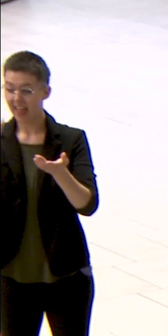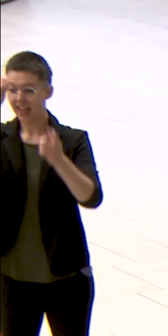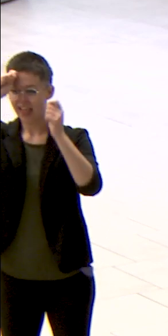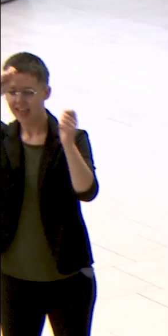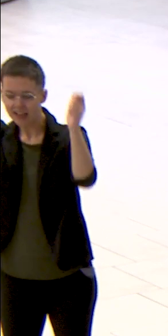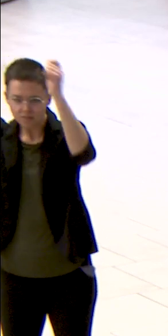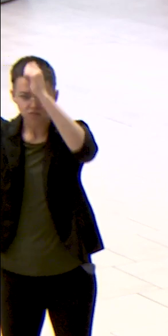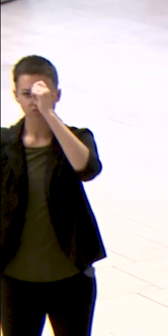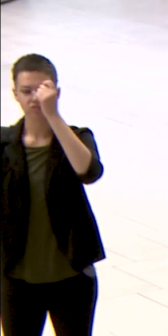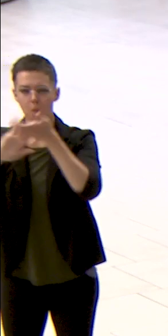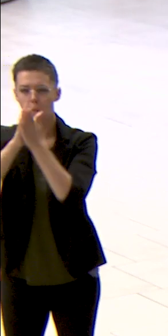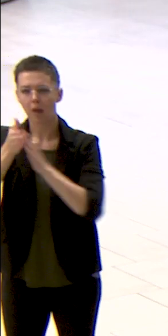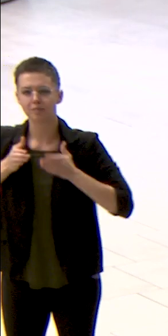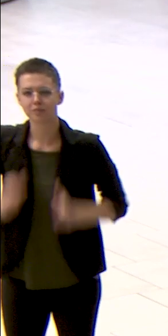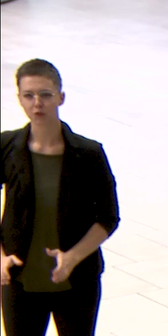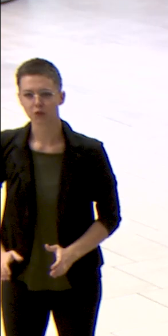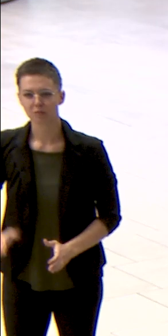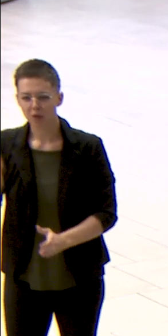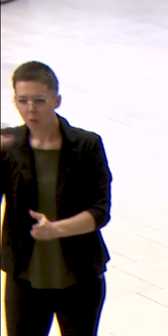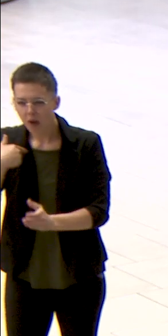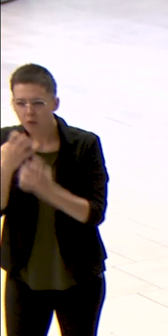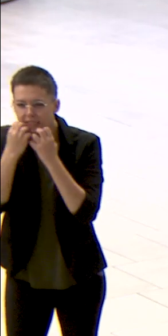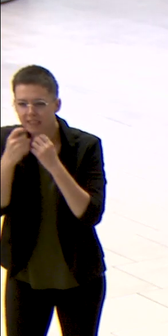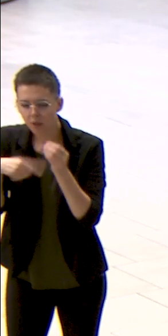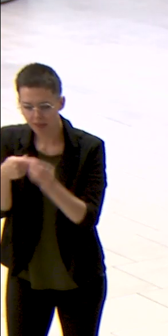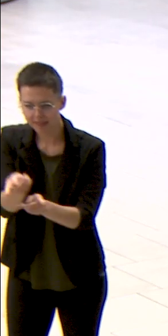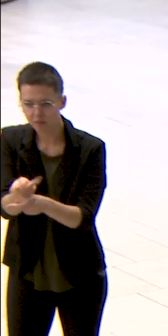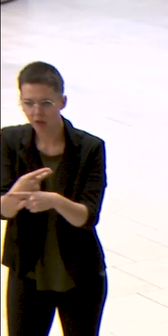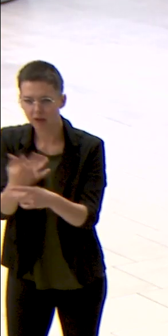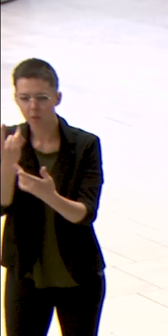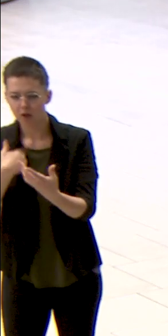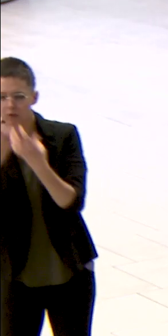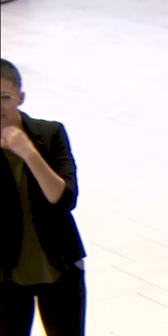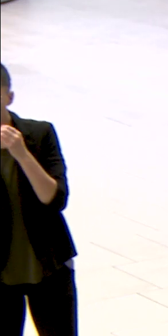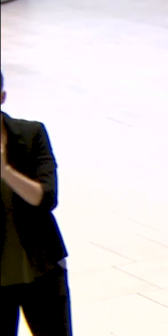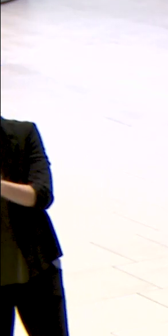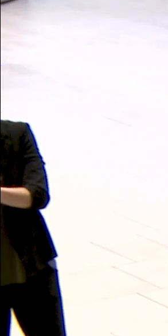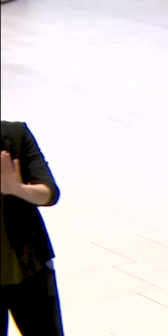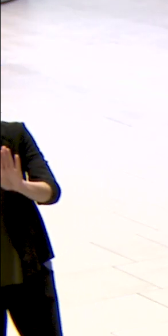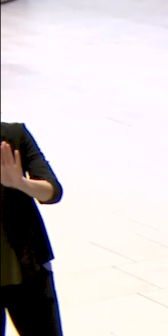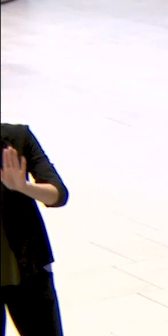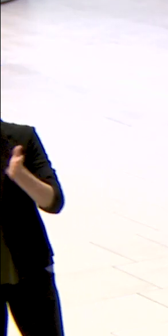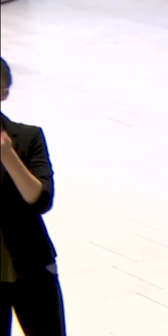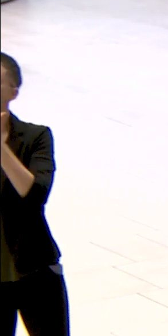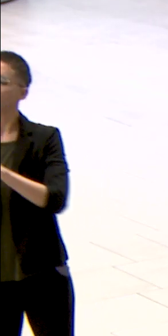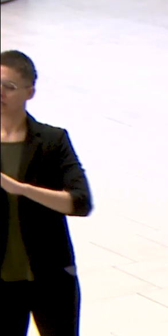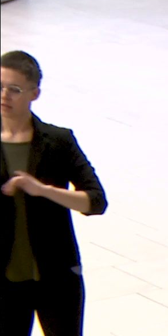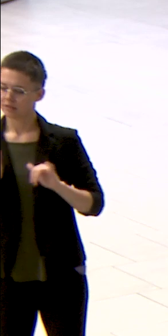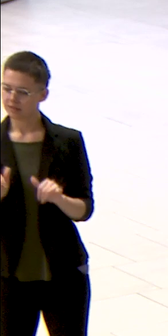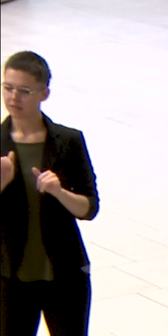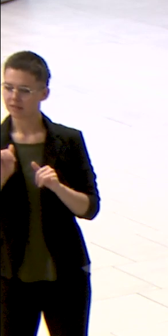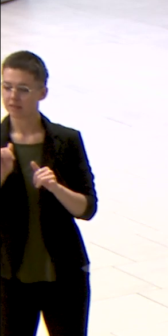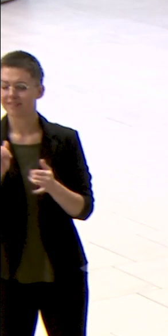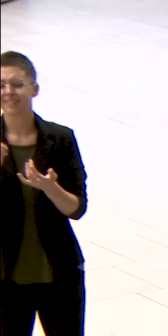put yourself as a consumer. Like, why would you care about this product? Why would you care about this brand? And yeah, I think it's, you know, it's easy